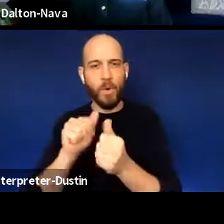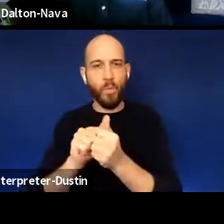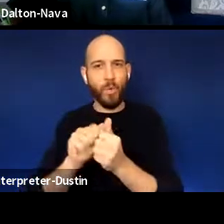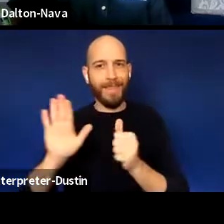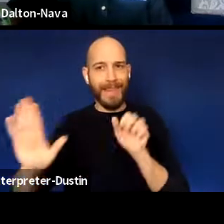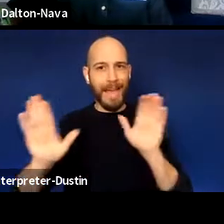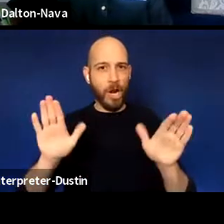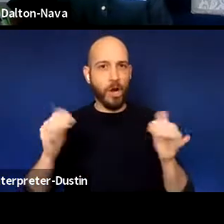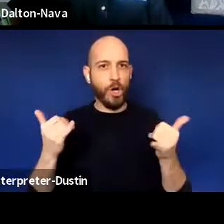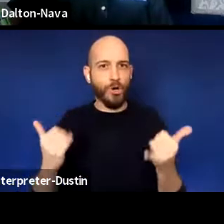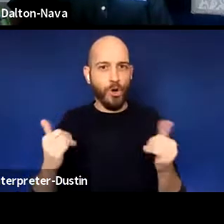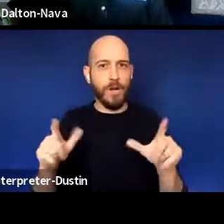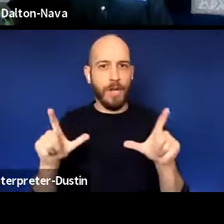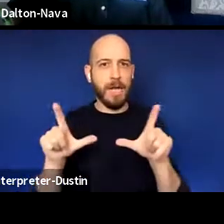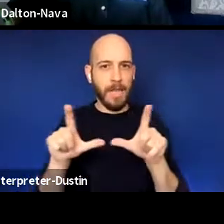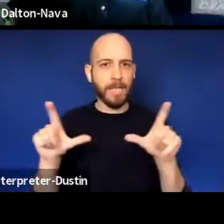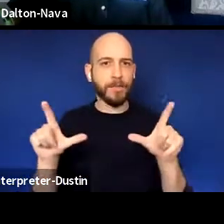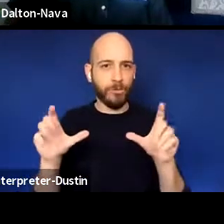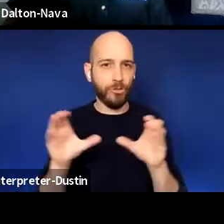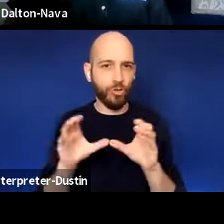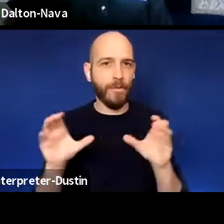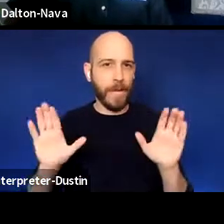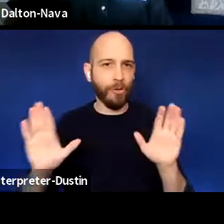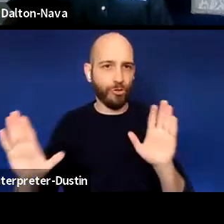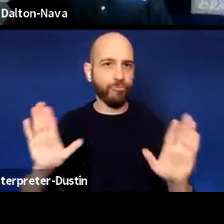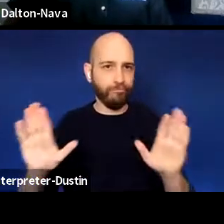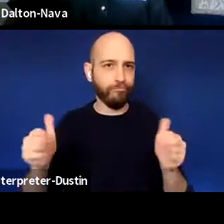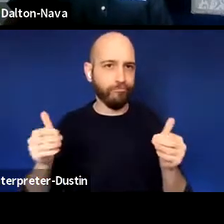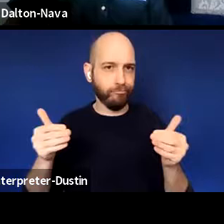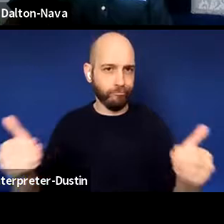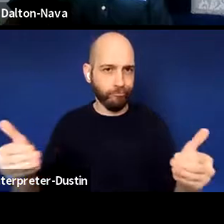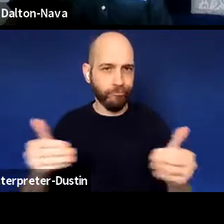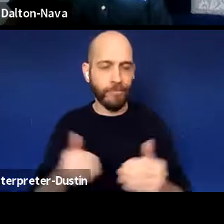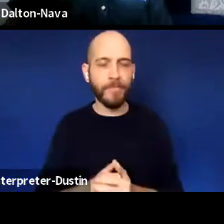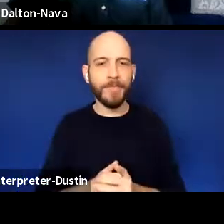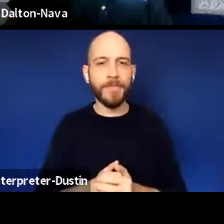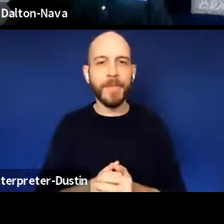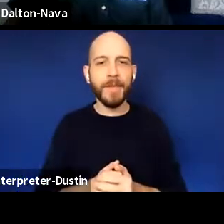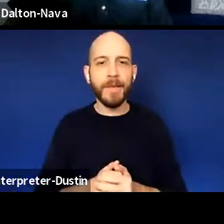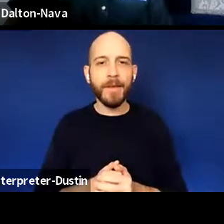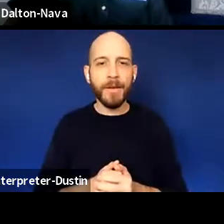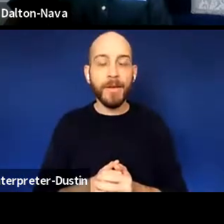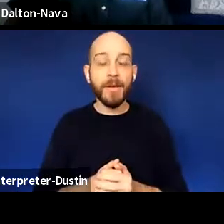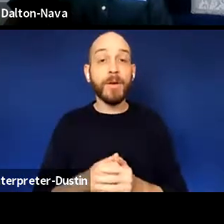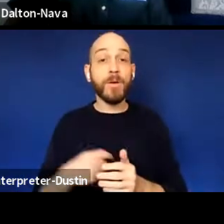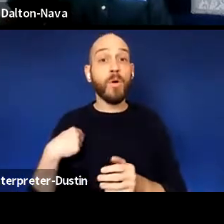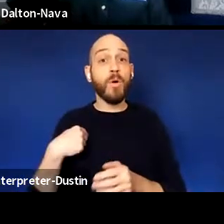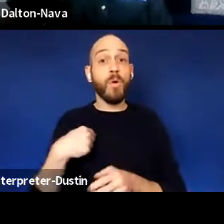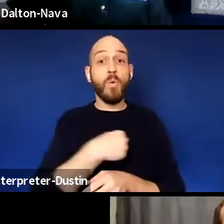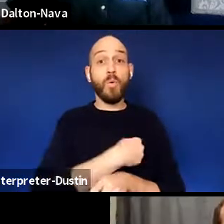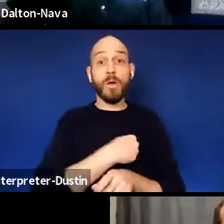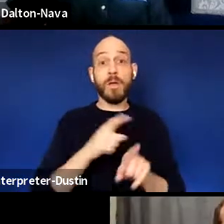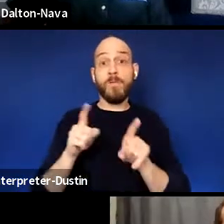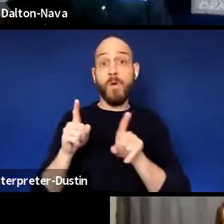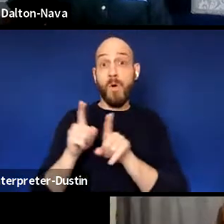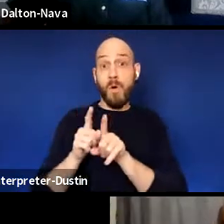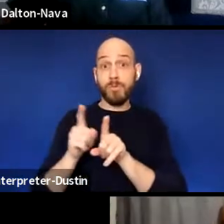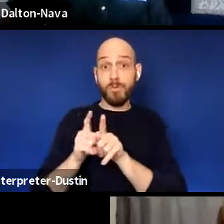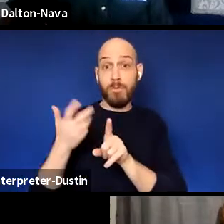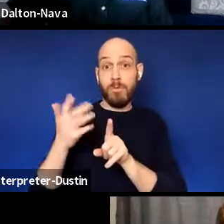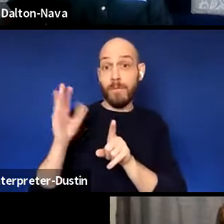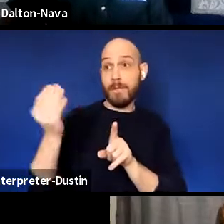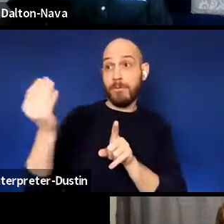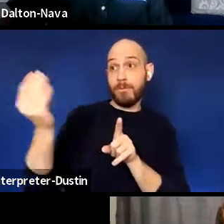certifications. We have also been given approval to work on